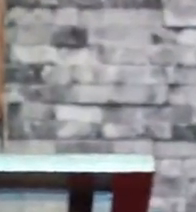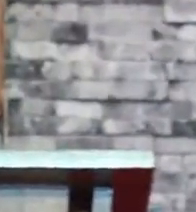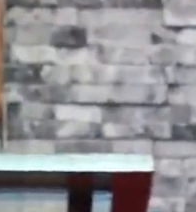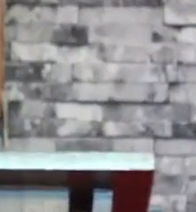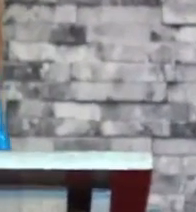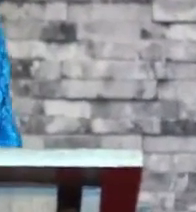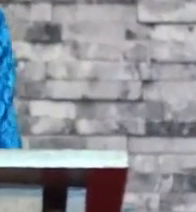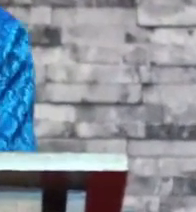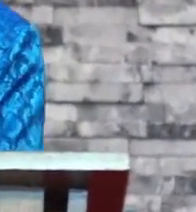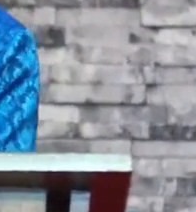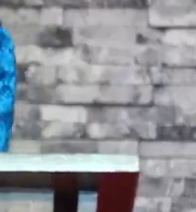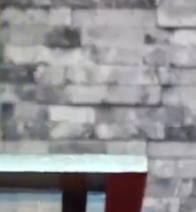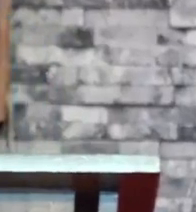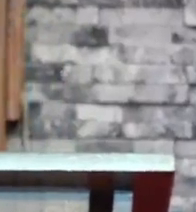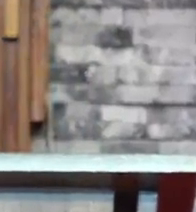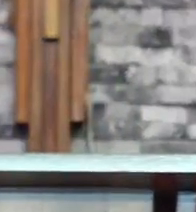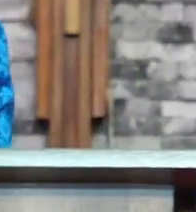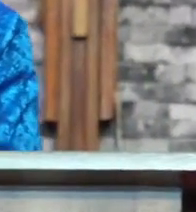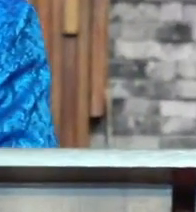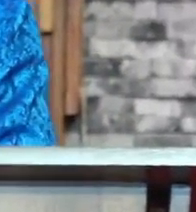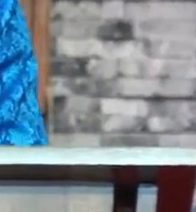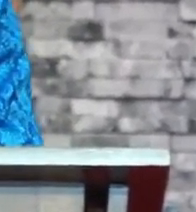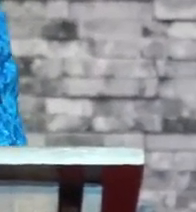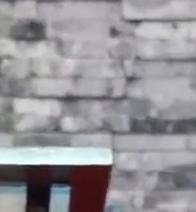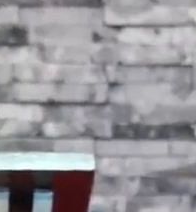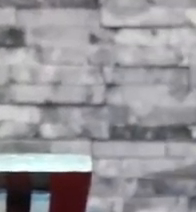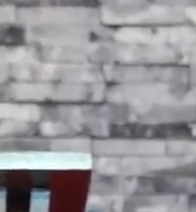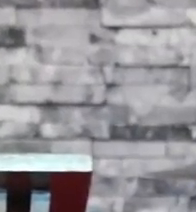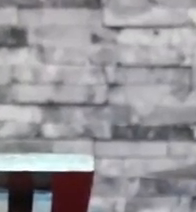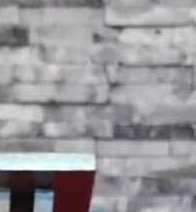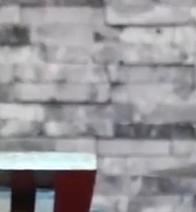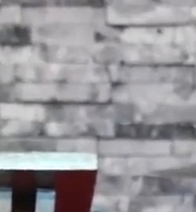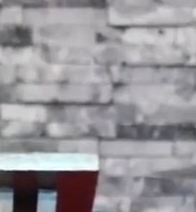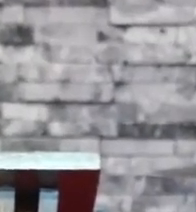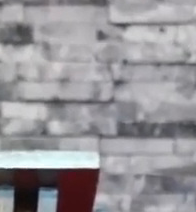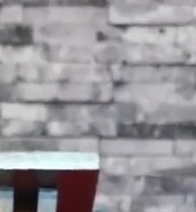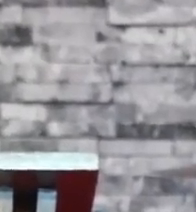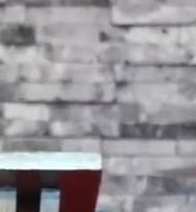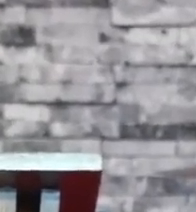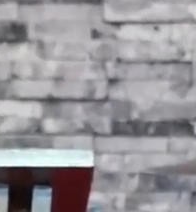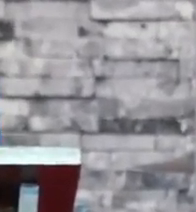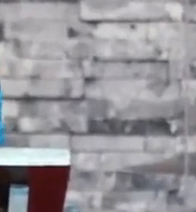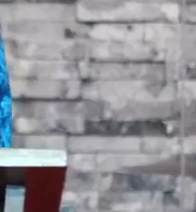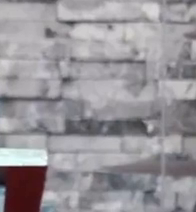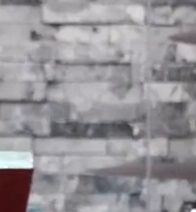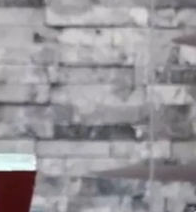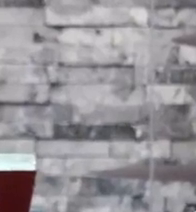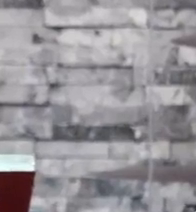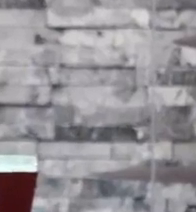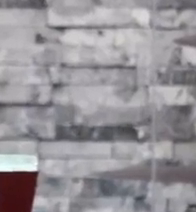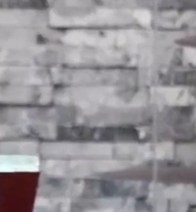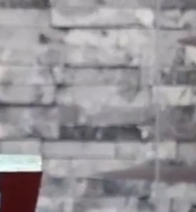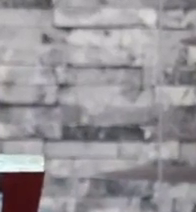blessed. God has empowered men. Mungu amewezesha wanadamu. God has empowered you. Mungu amekuwezesha